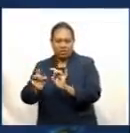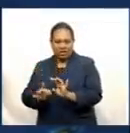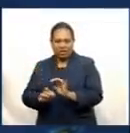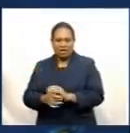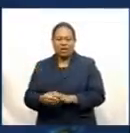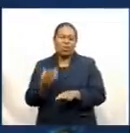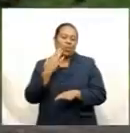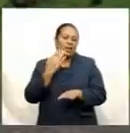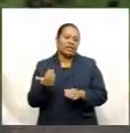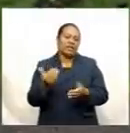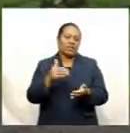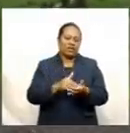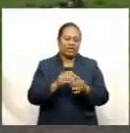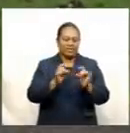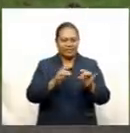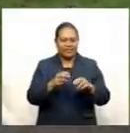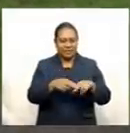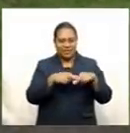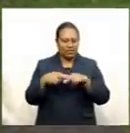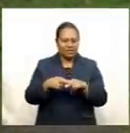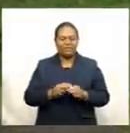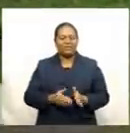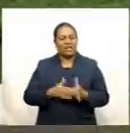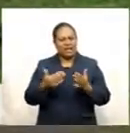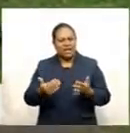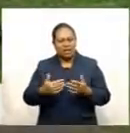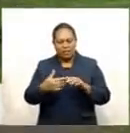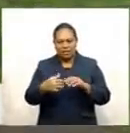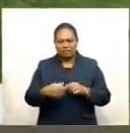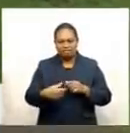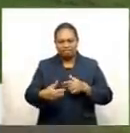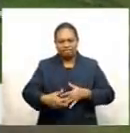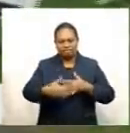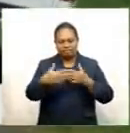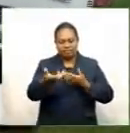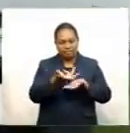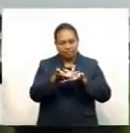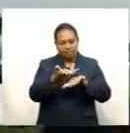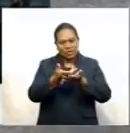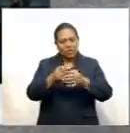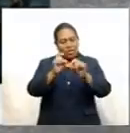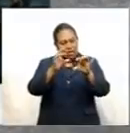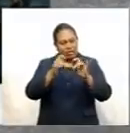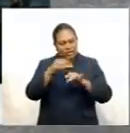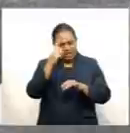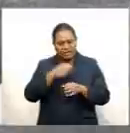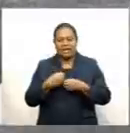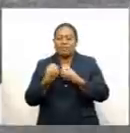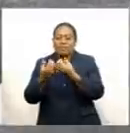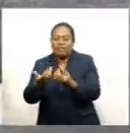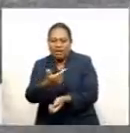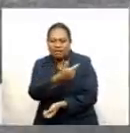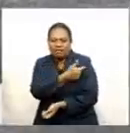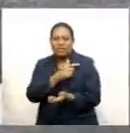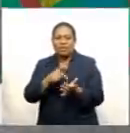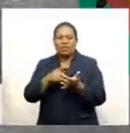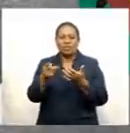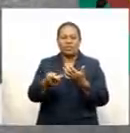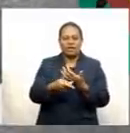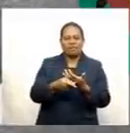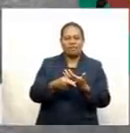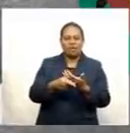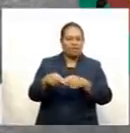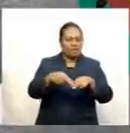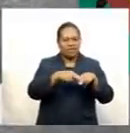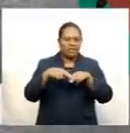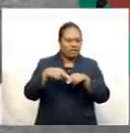back in Fiji. Bawa says they are in touch with the Australian government, who will facilitate the vaccination program for Fijian athletes.